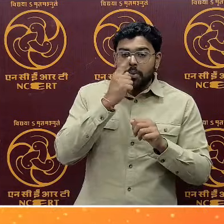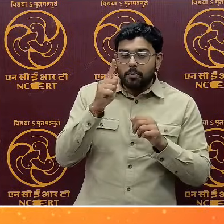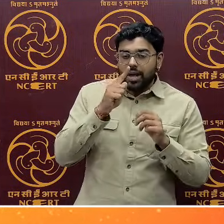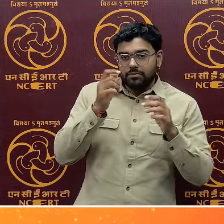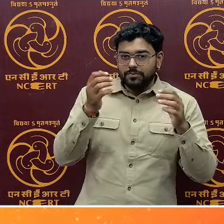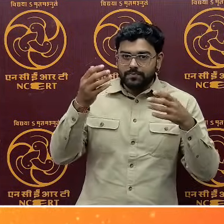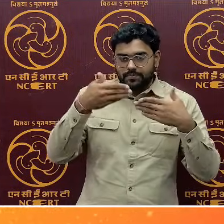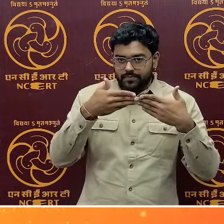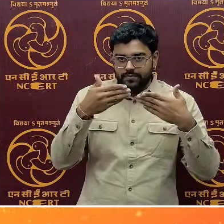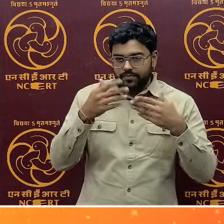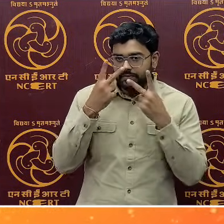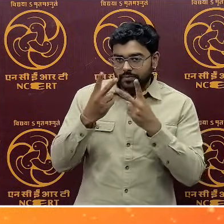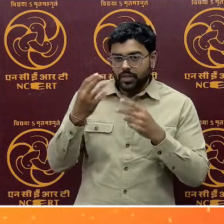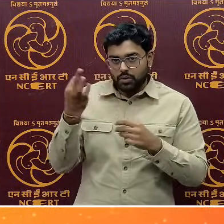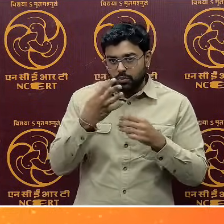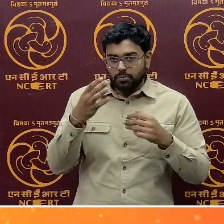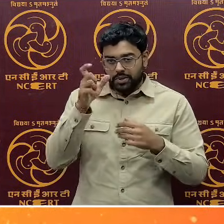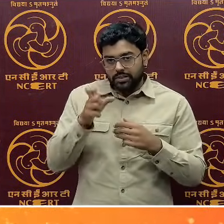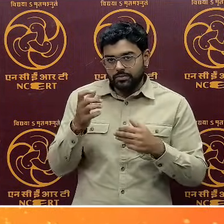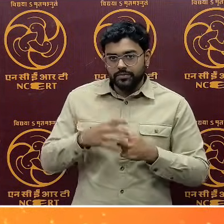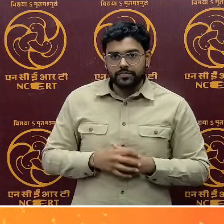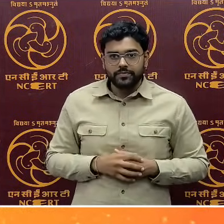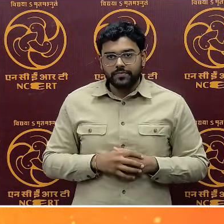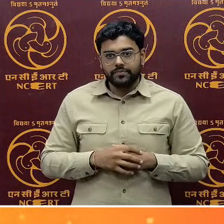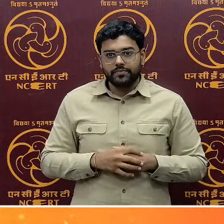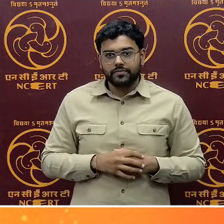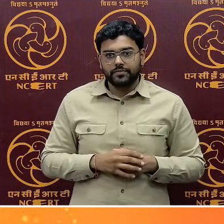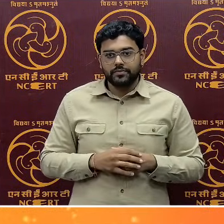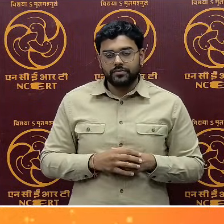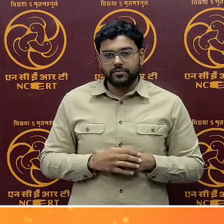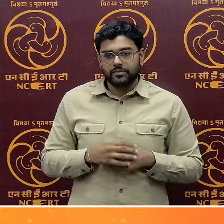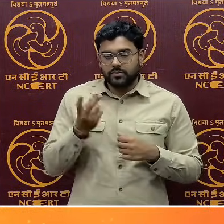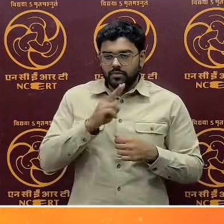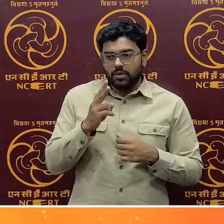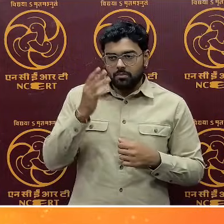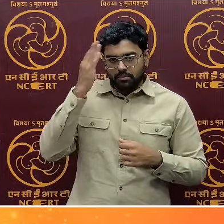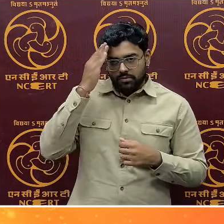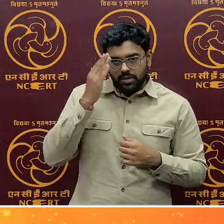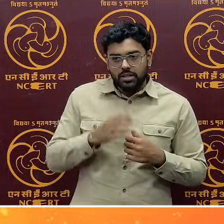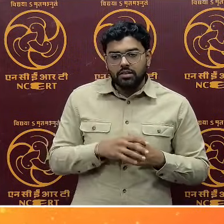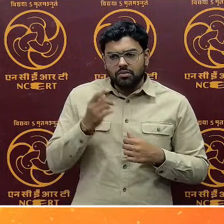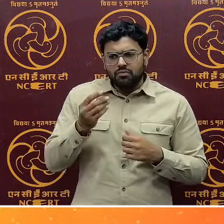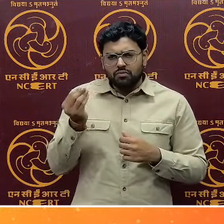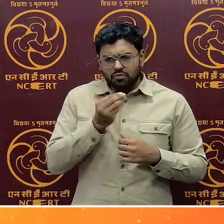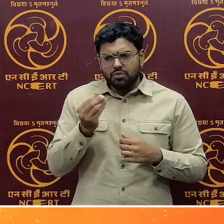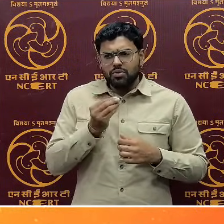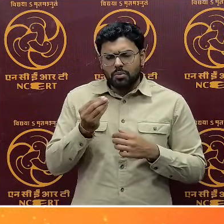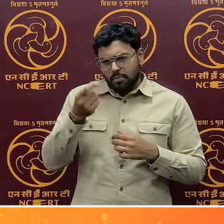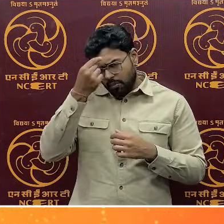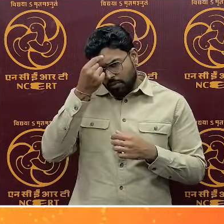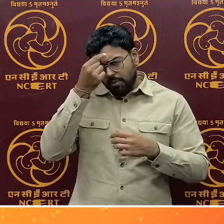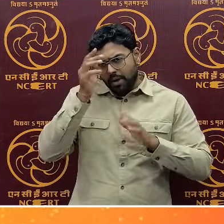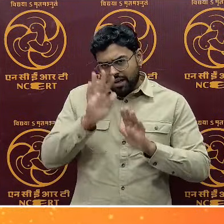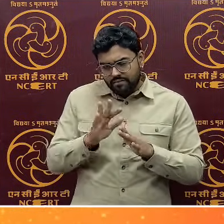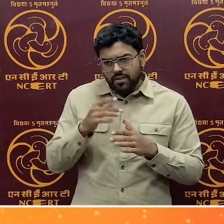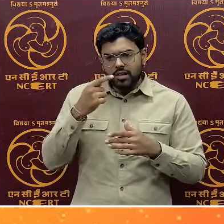also introduced. We have another character. So she knew what it meant. It was that there was some mystery, there was some case going on which